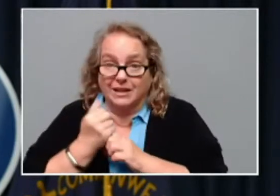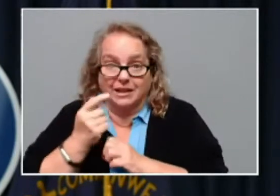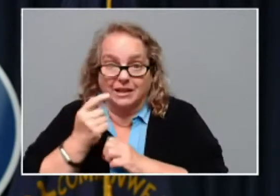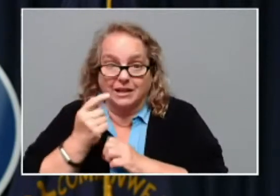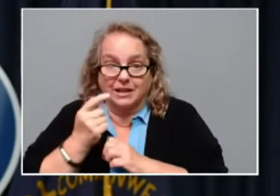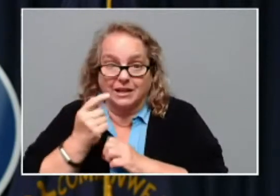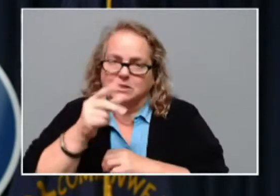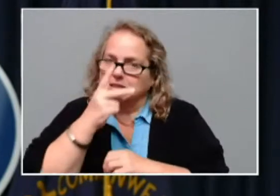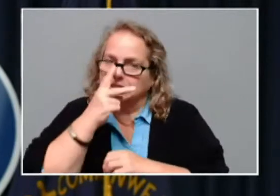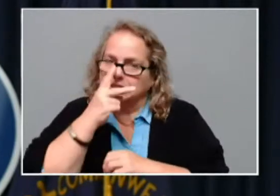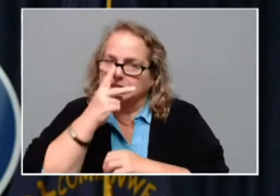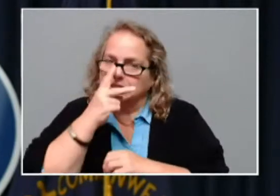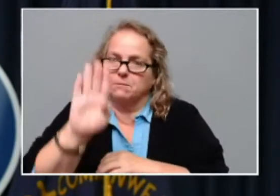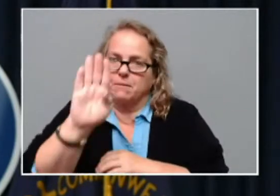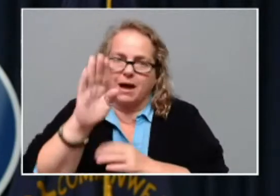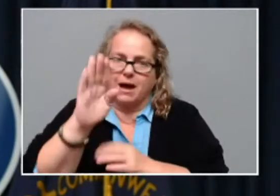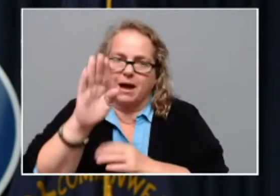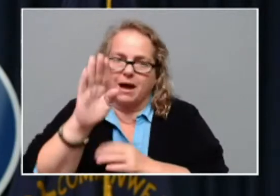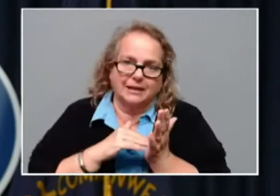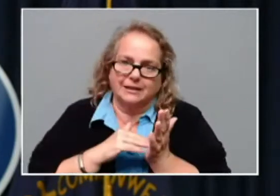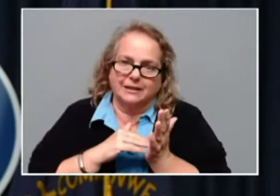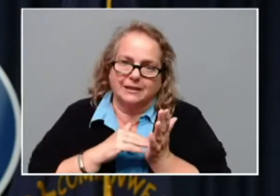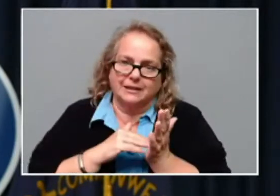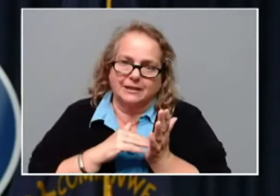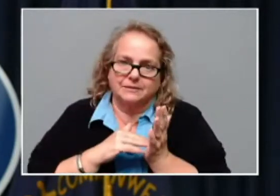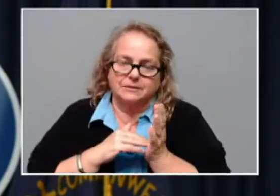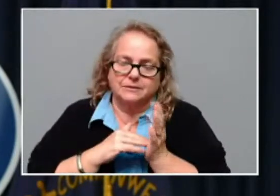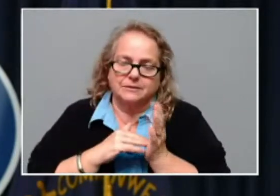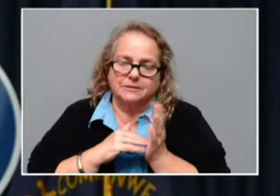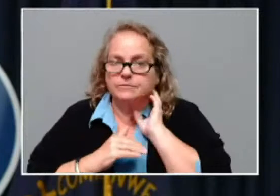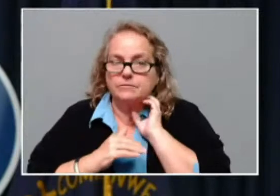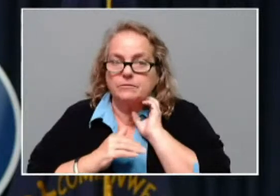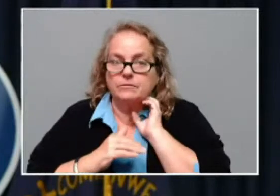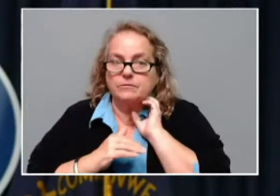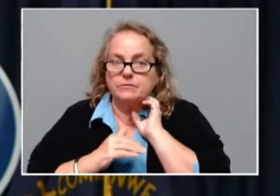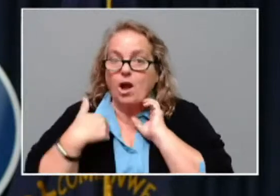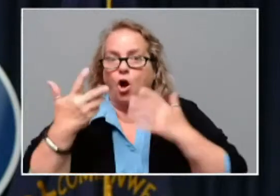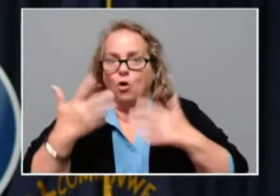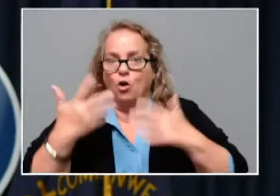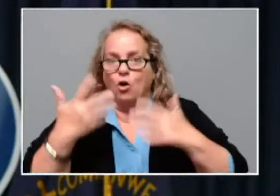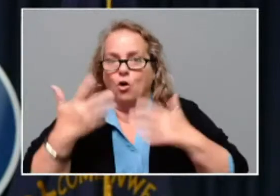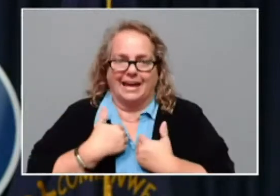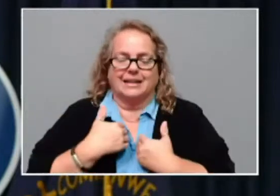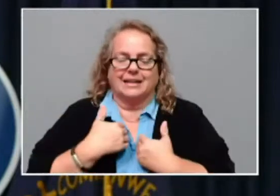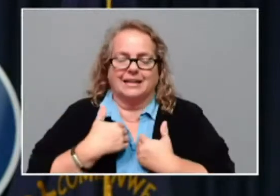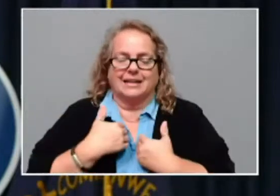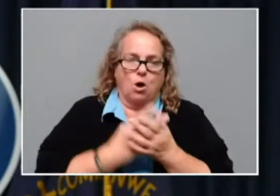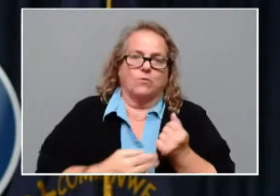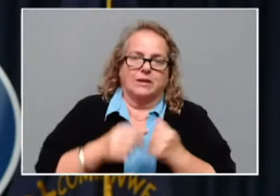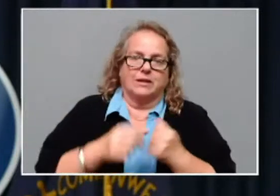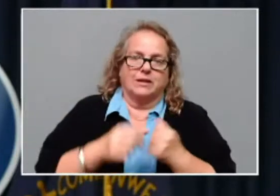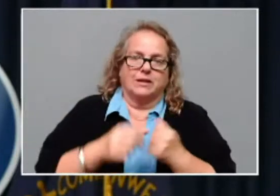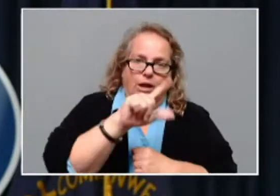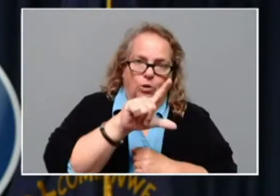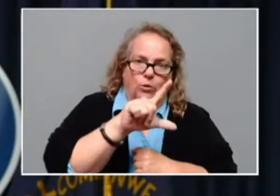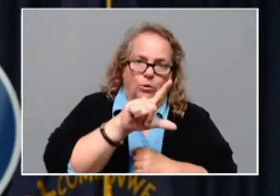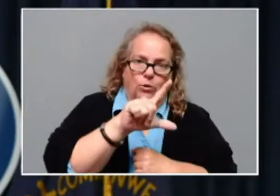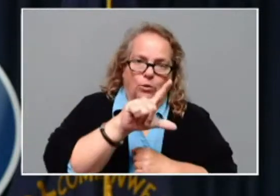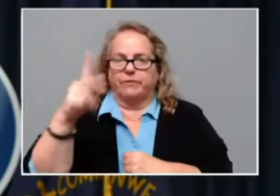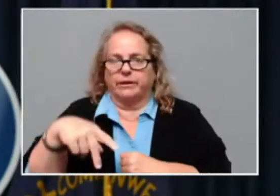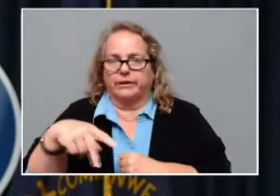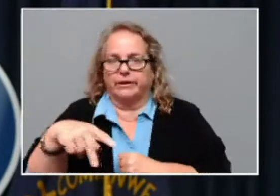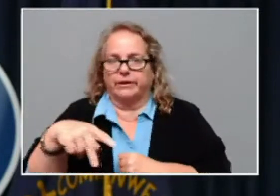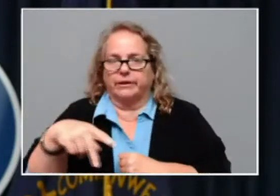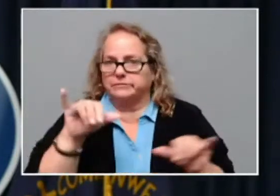we've now had both St. Louis and Philadelphia in the course of this pandemic. Mike. Given the